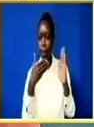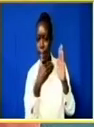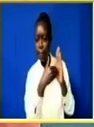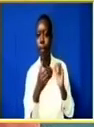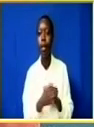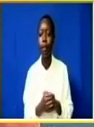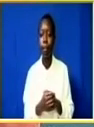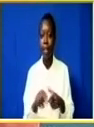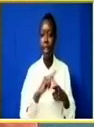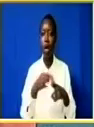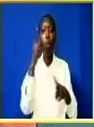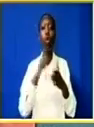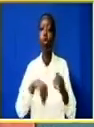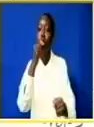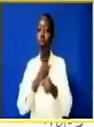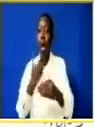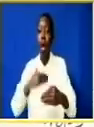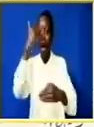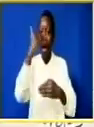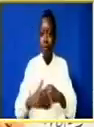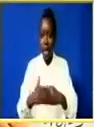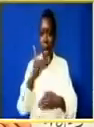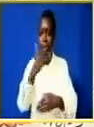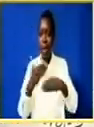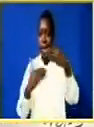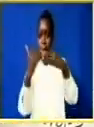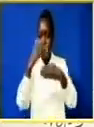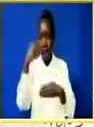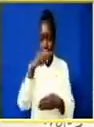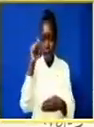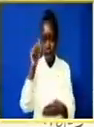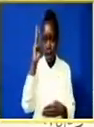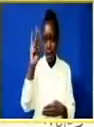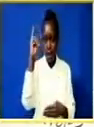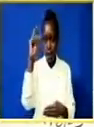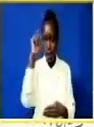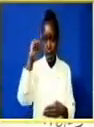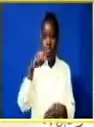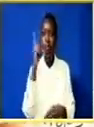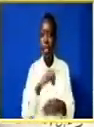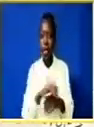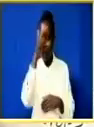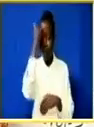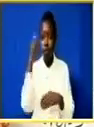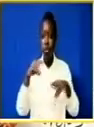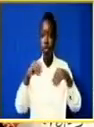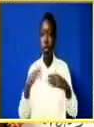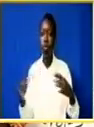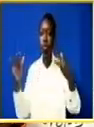do after we have made the gabions? Okay. Because the soil is going to come and get deposited there. Yes. What do we do with that